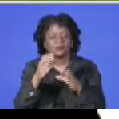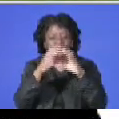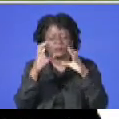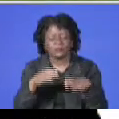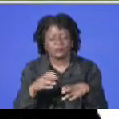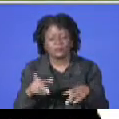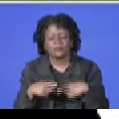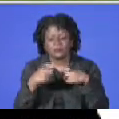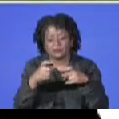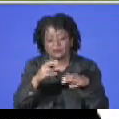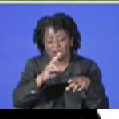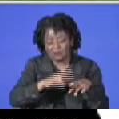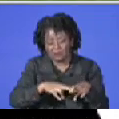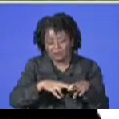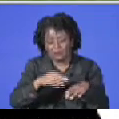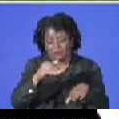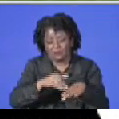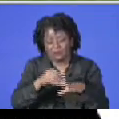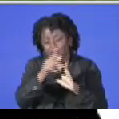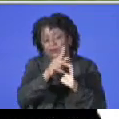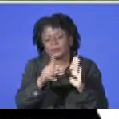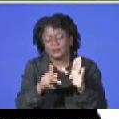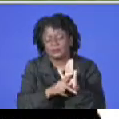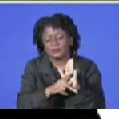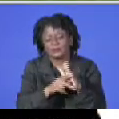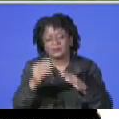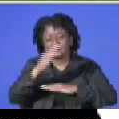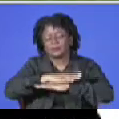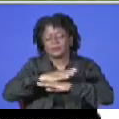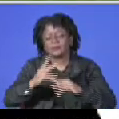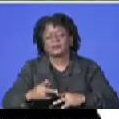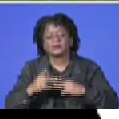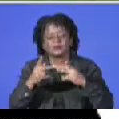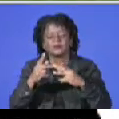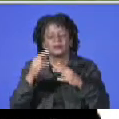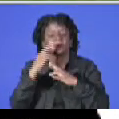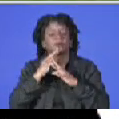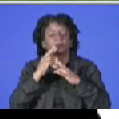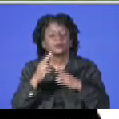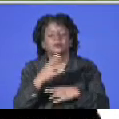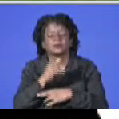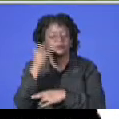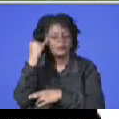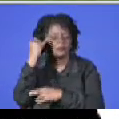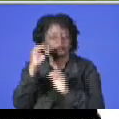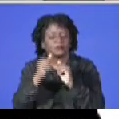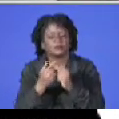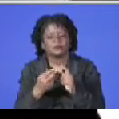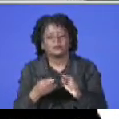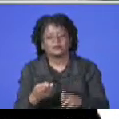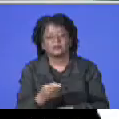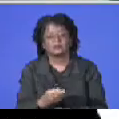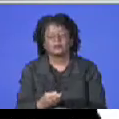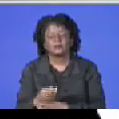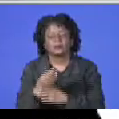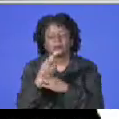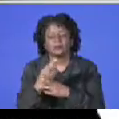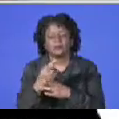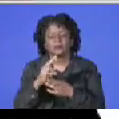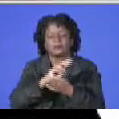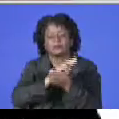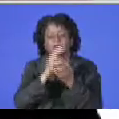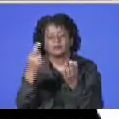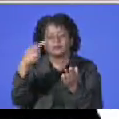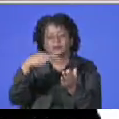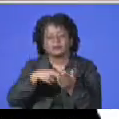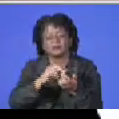at the national policy table to provide recommendations and ideas on how to restore and reshape the economy. And Chamber CEO